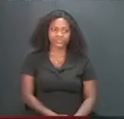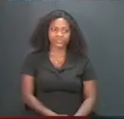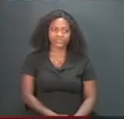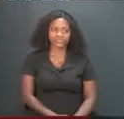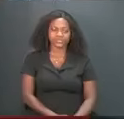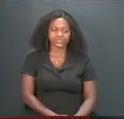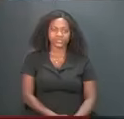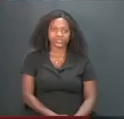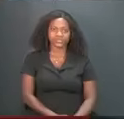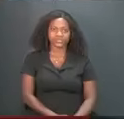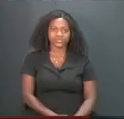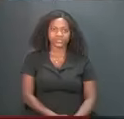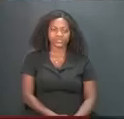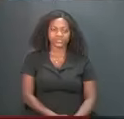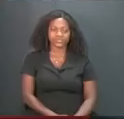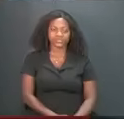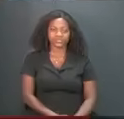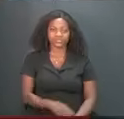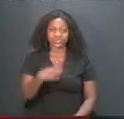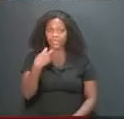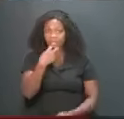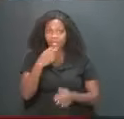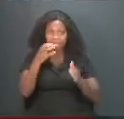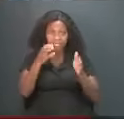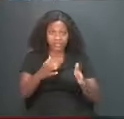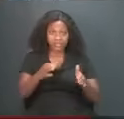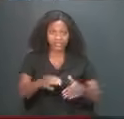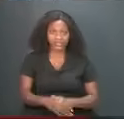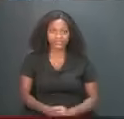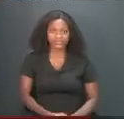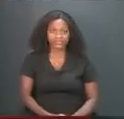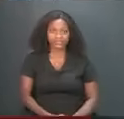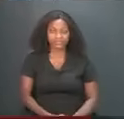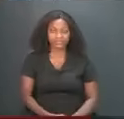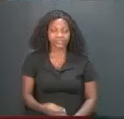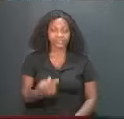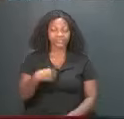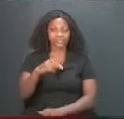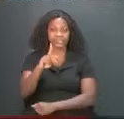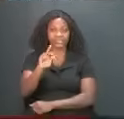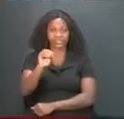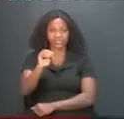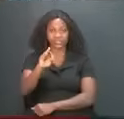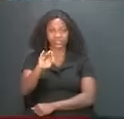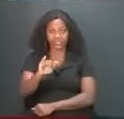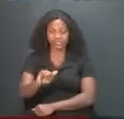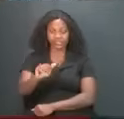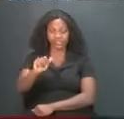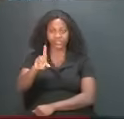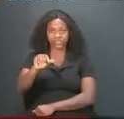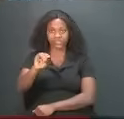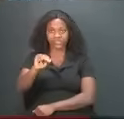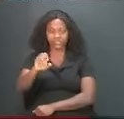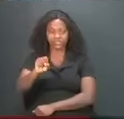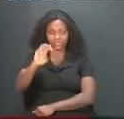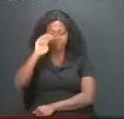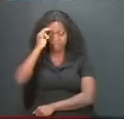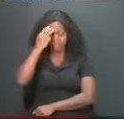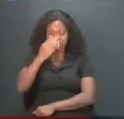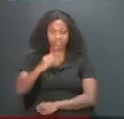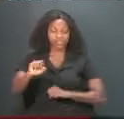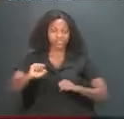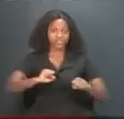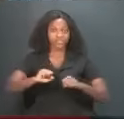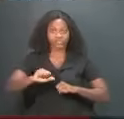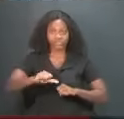Sports. Mr. Speaker, Kofi Adams, the Minister for Sports and Recreation, seconded the motion. Thank